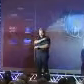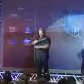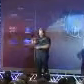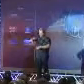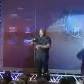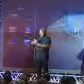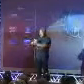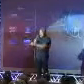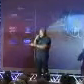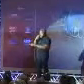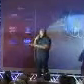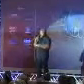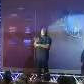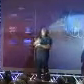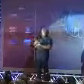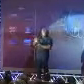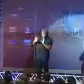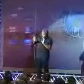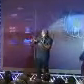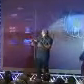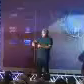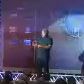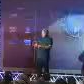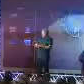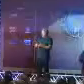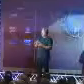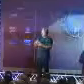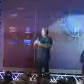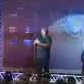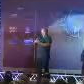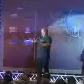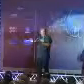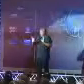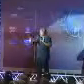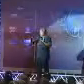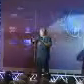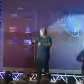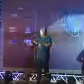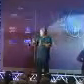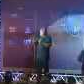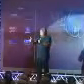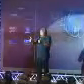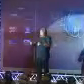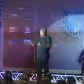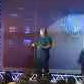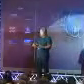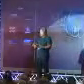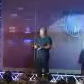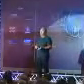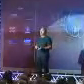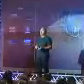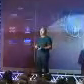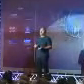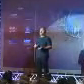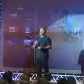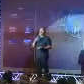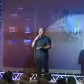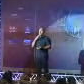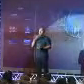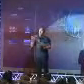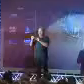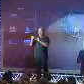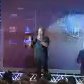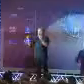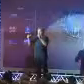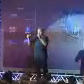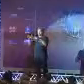We even have a movie making software called Blender, which allows students to make animated